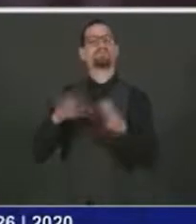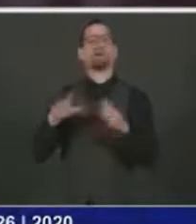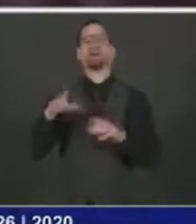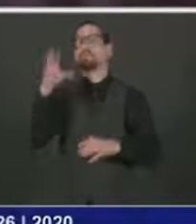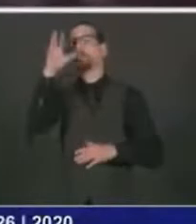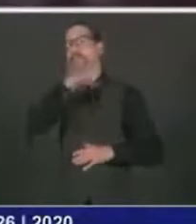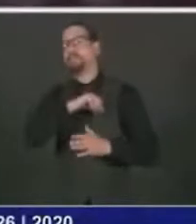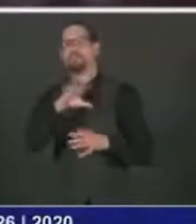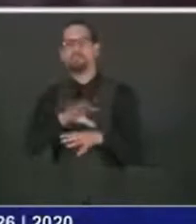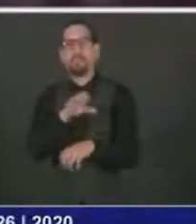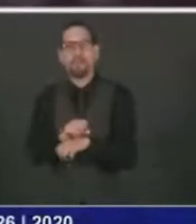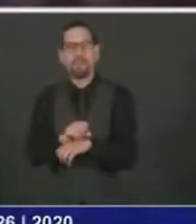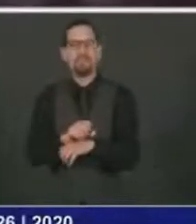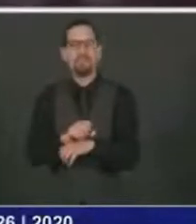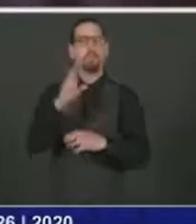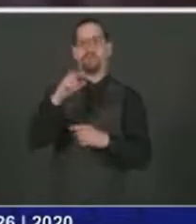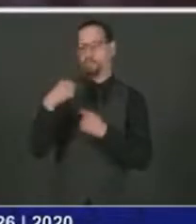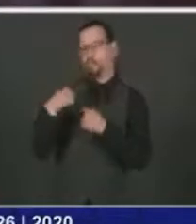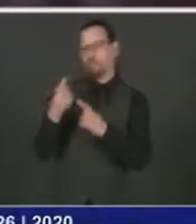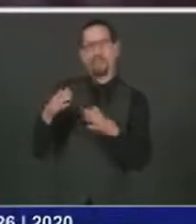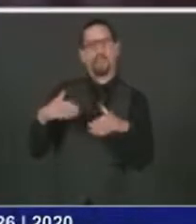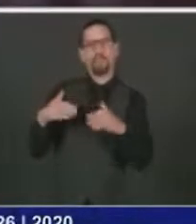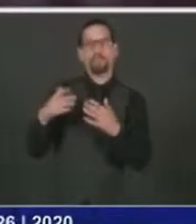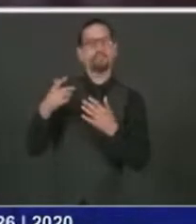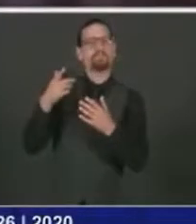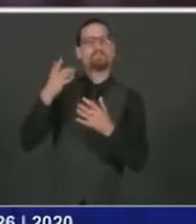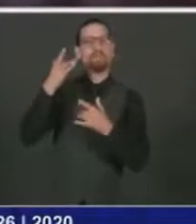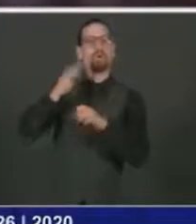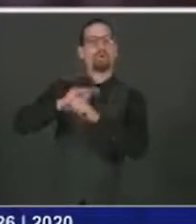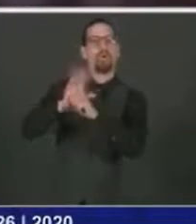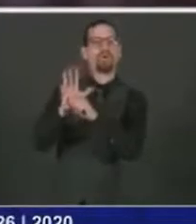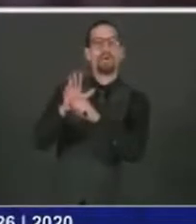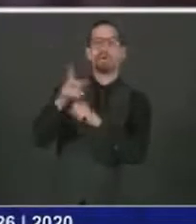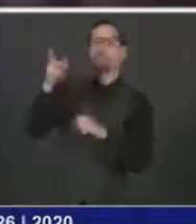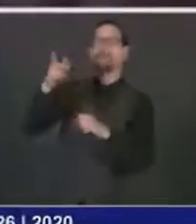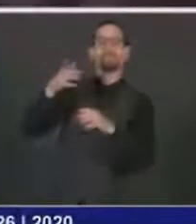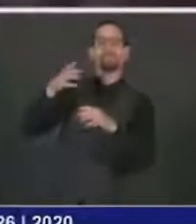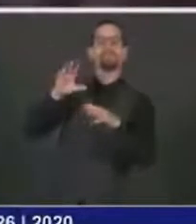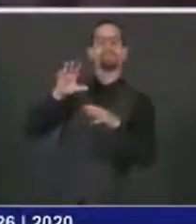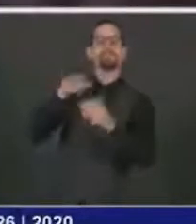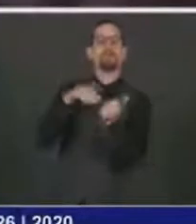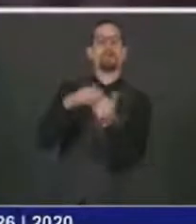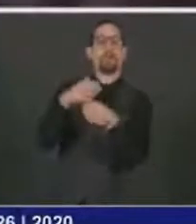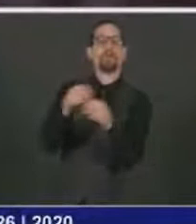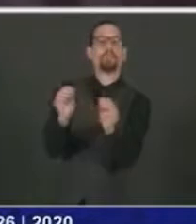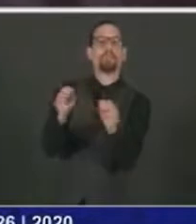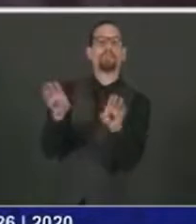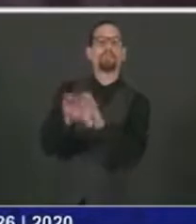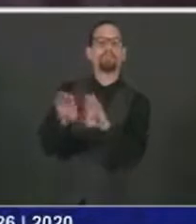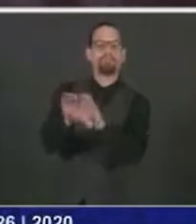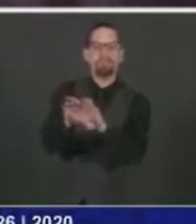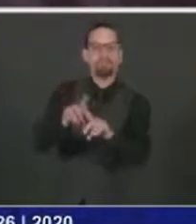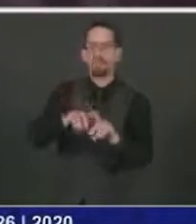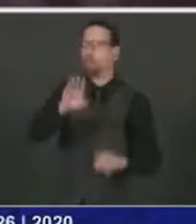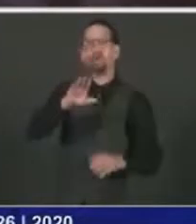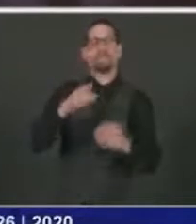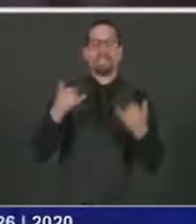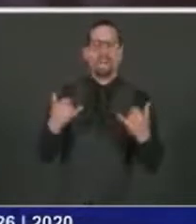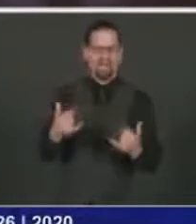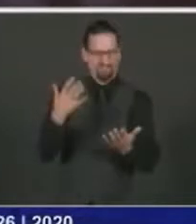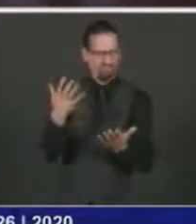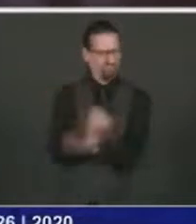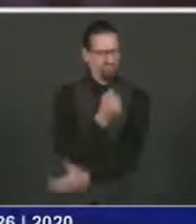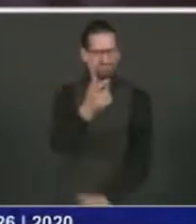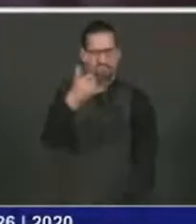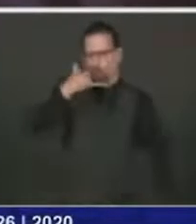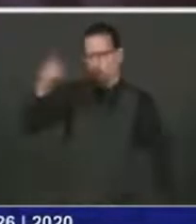screening in the past few months because of coronavirus, I need you to call your doctor today or next week and